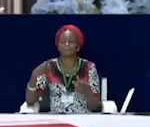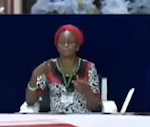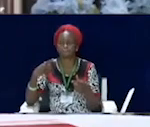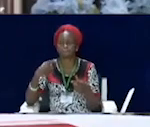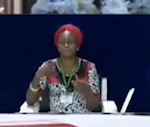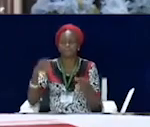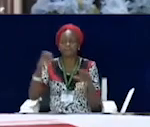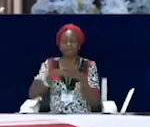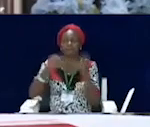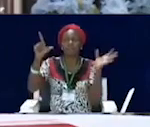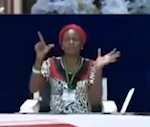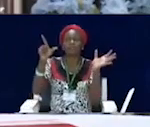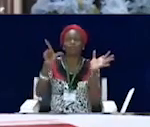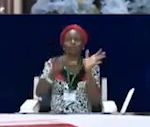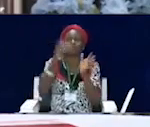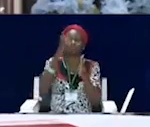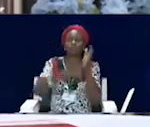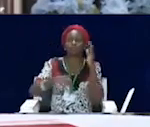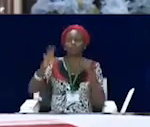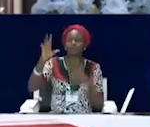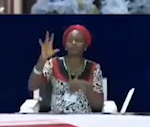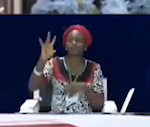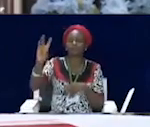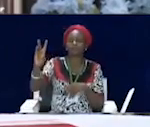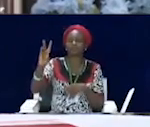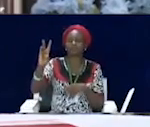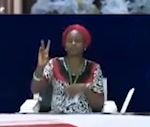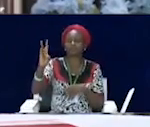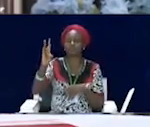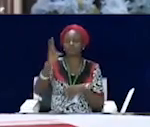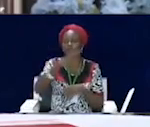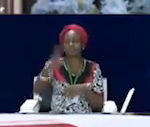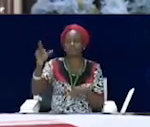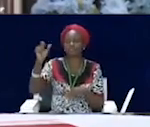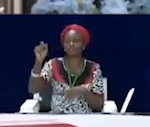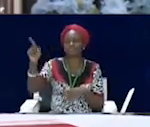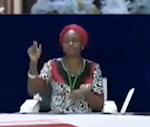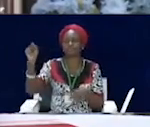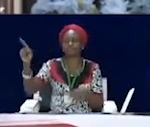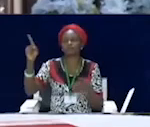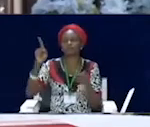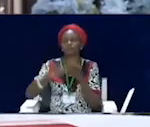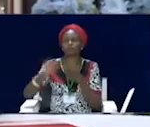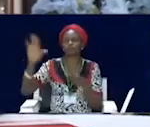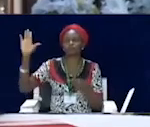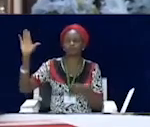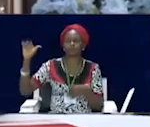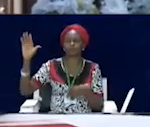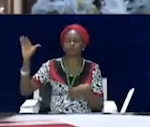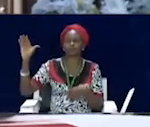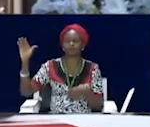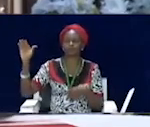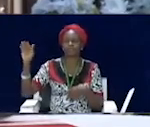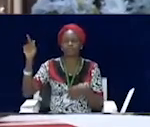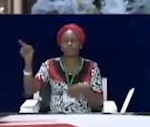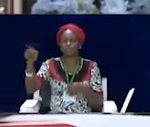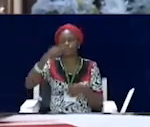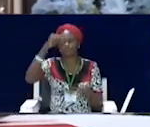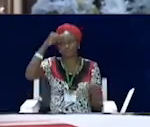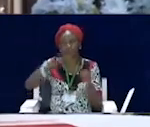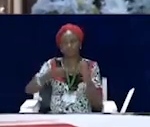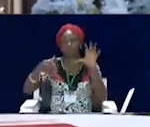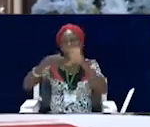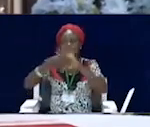In Luke chapter 7 from verse 11 to 15, Luke 7 from verse 11 to 15, you remember the